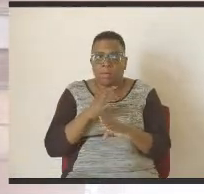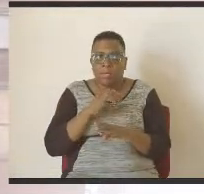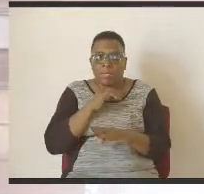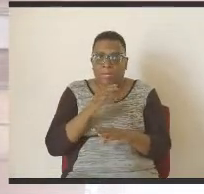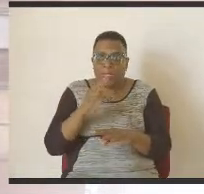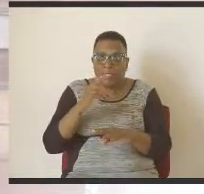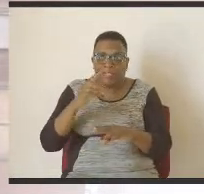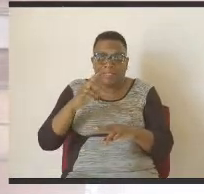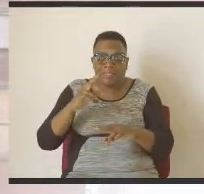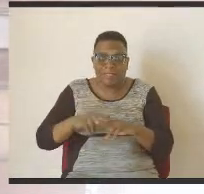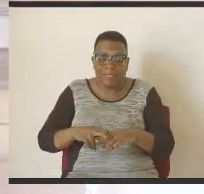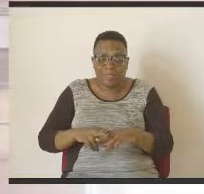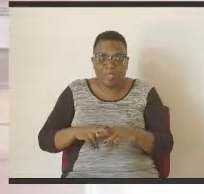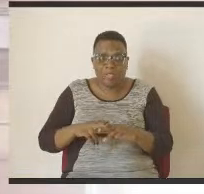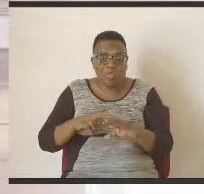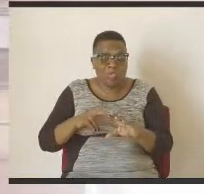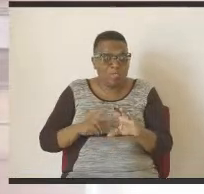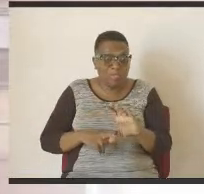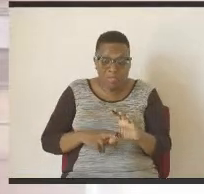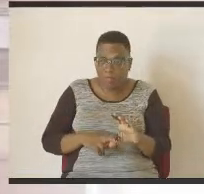your seats.